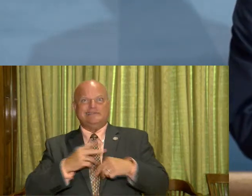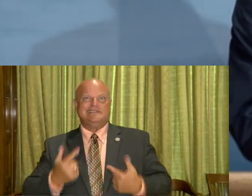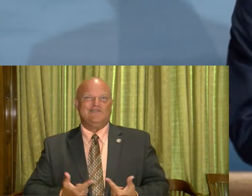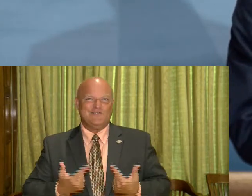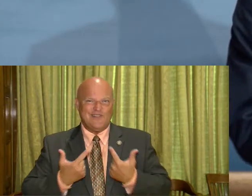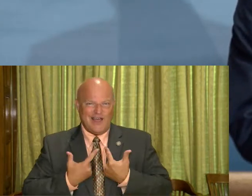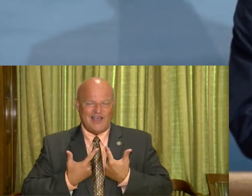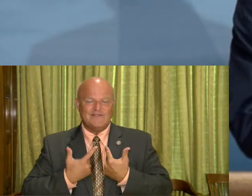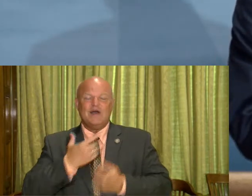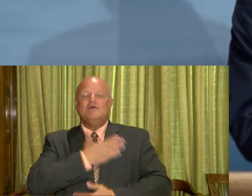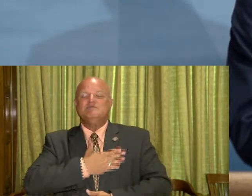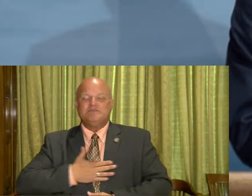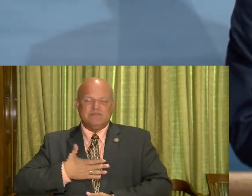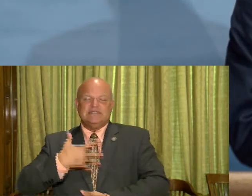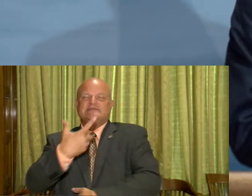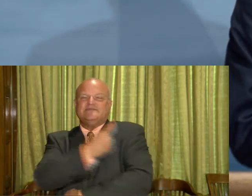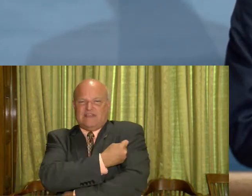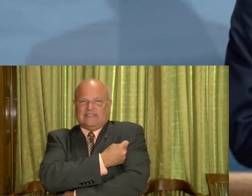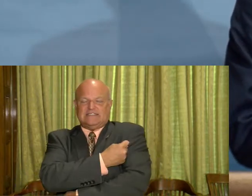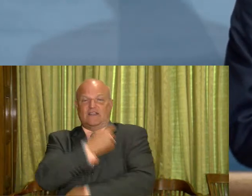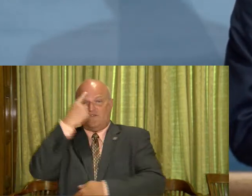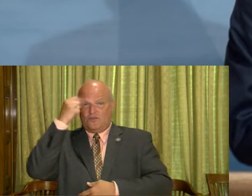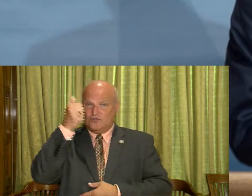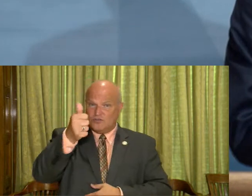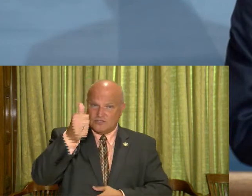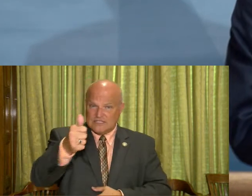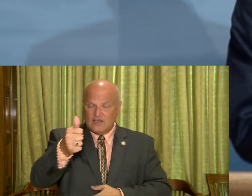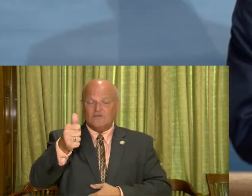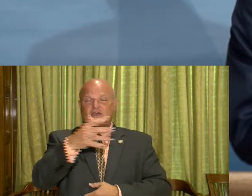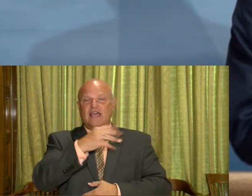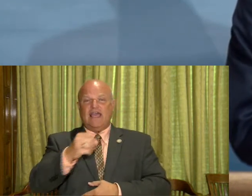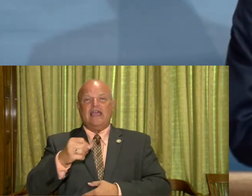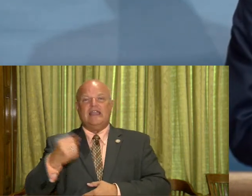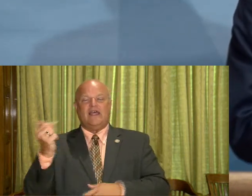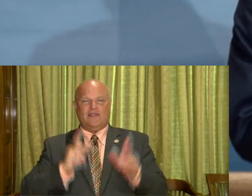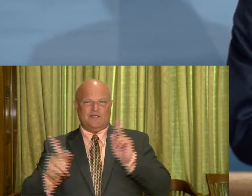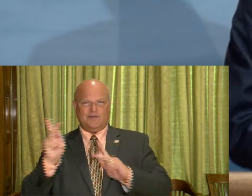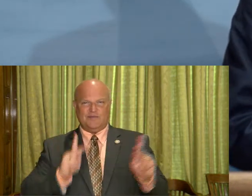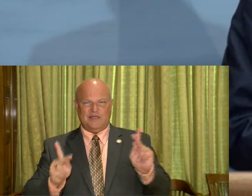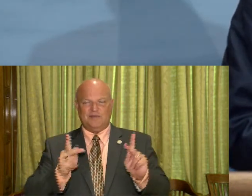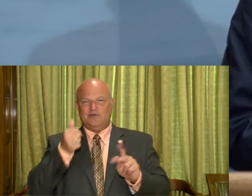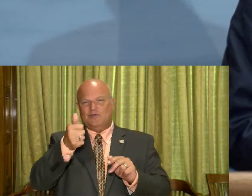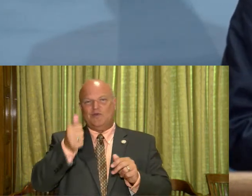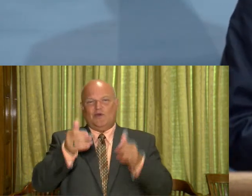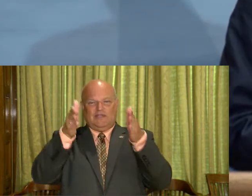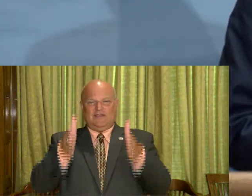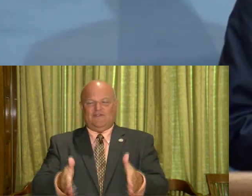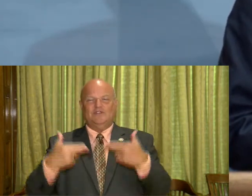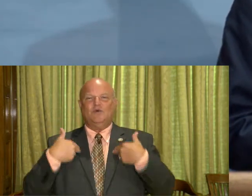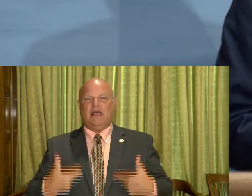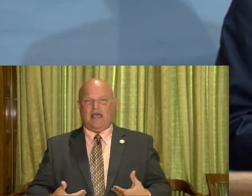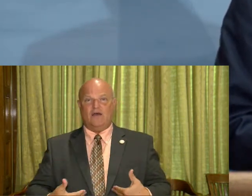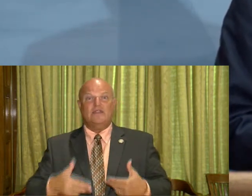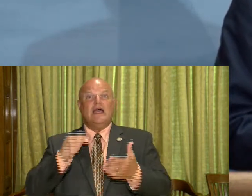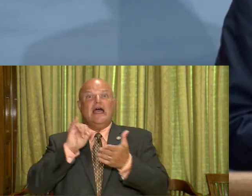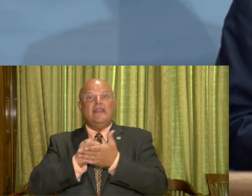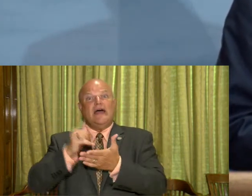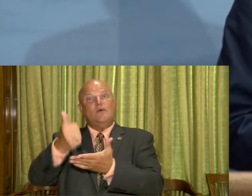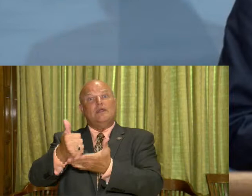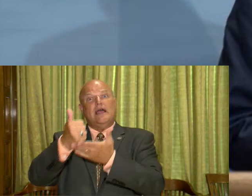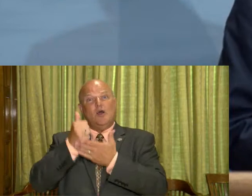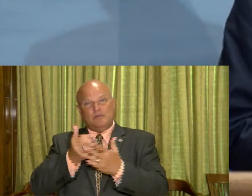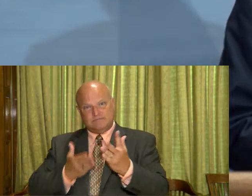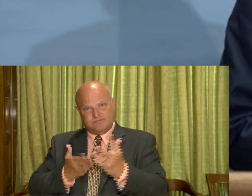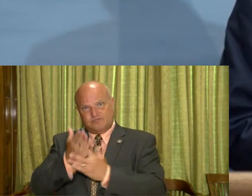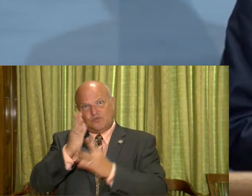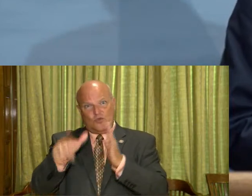life, get a vaccine, as well as for your own public health, your own individual health. And that will help us to get through